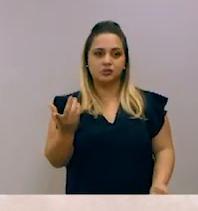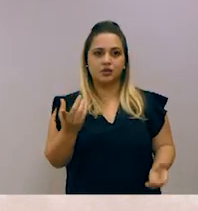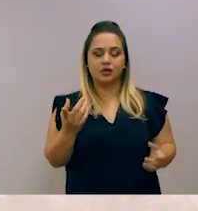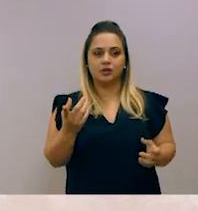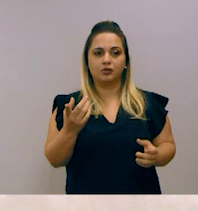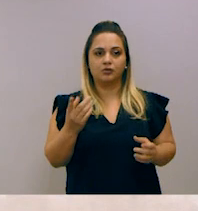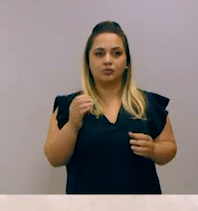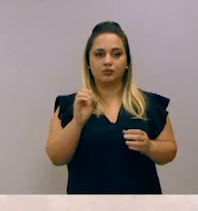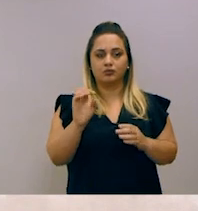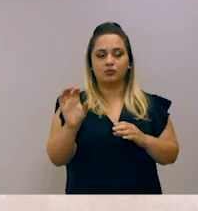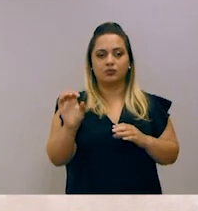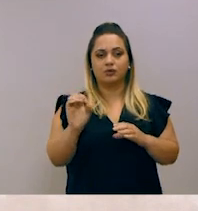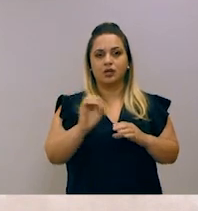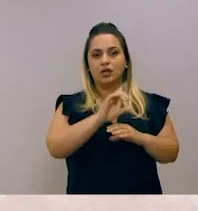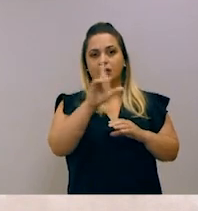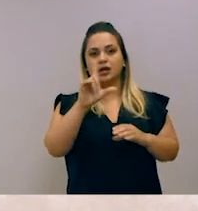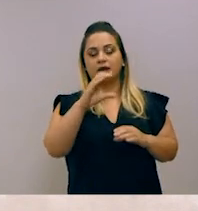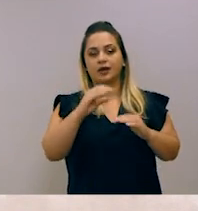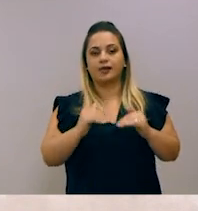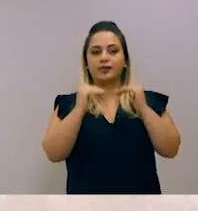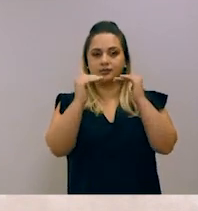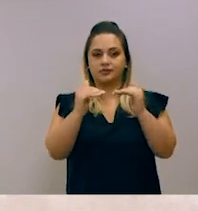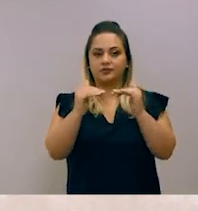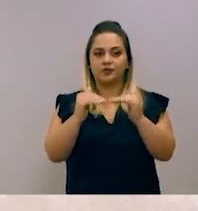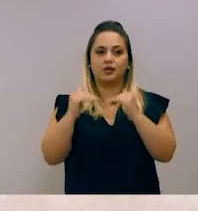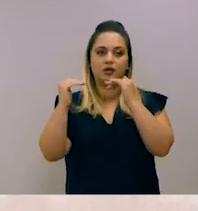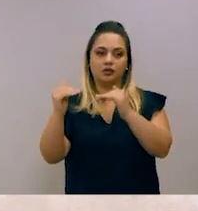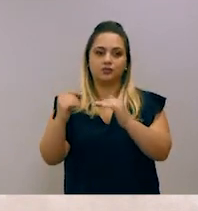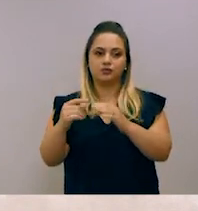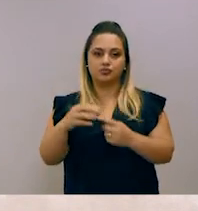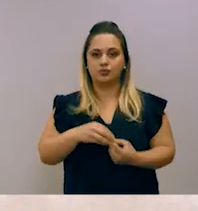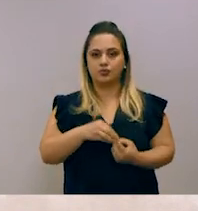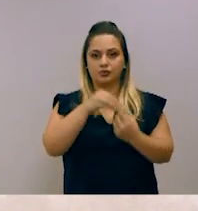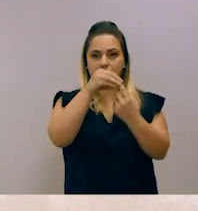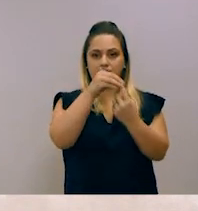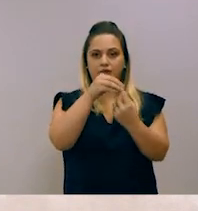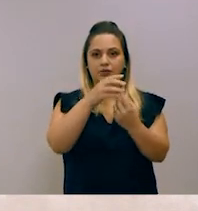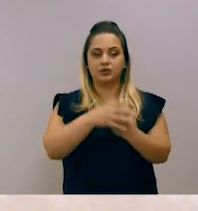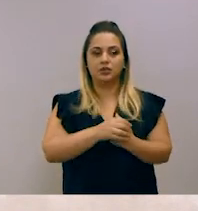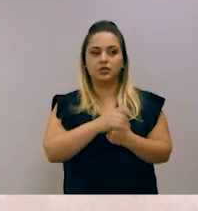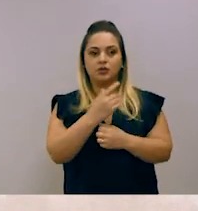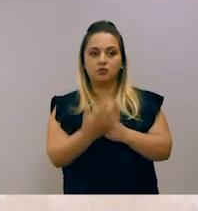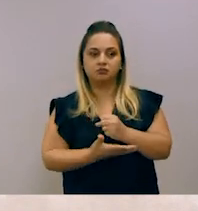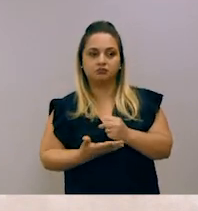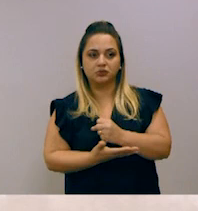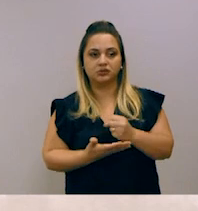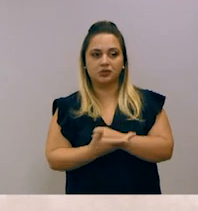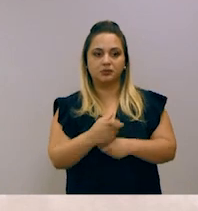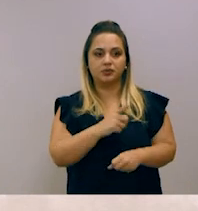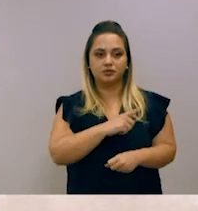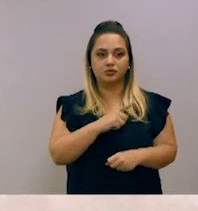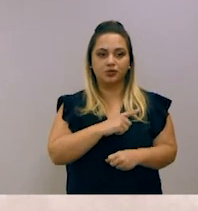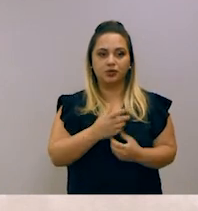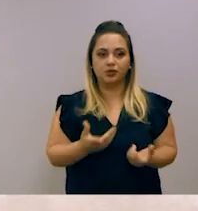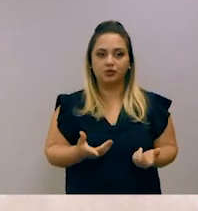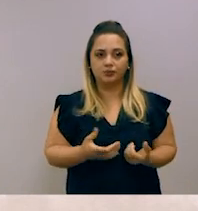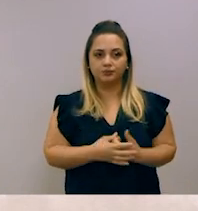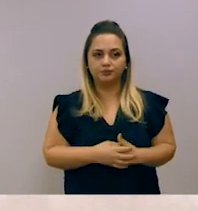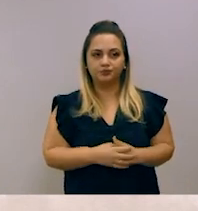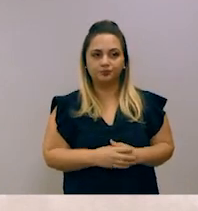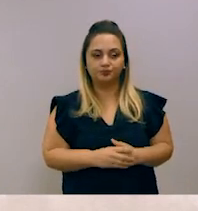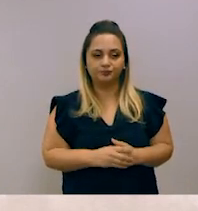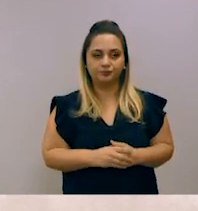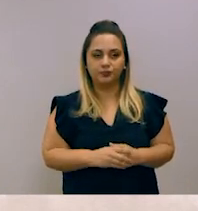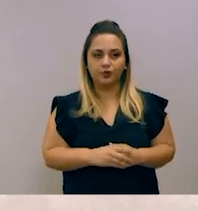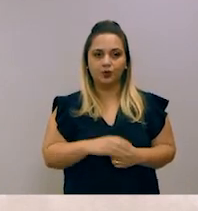be classified solely. That's what we did in this POC. So basically here